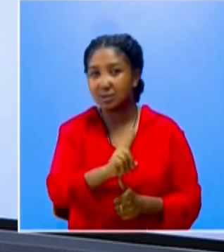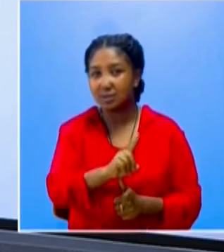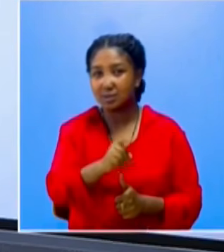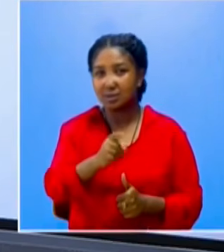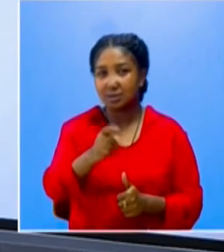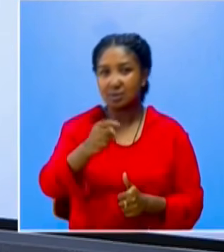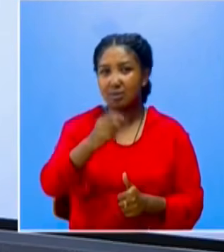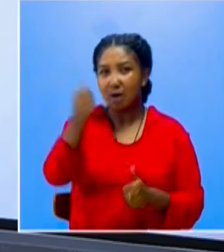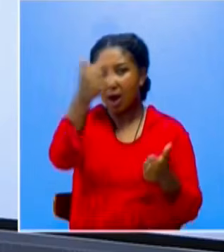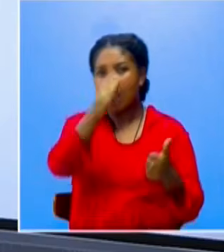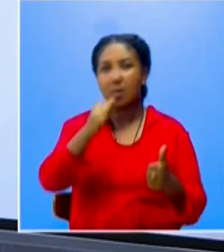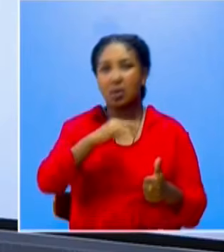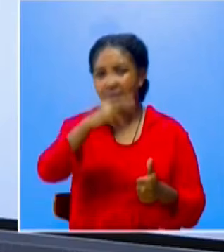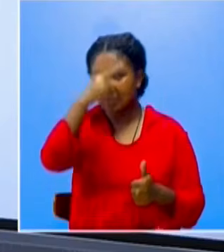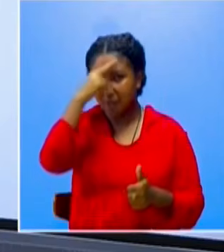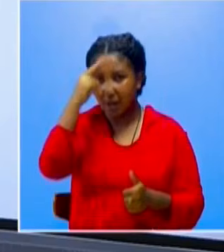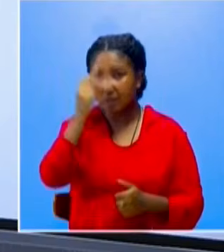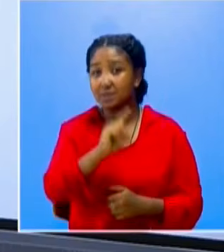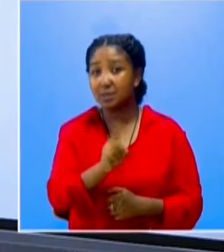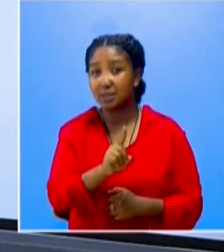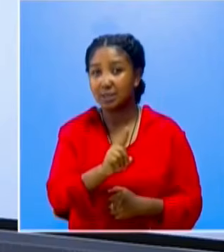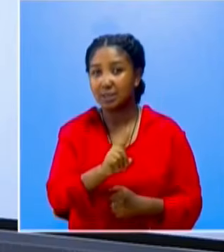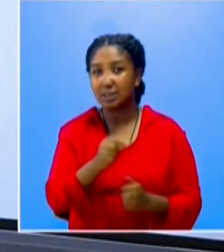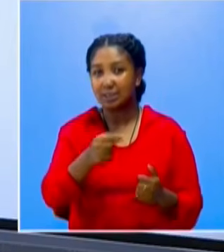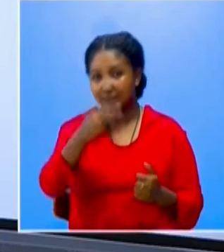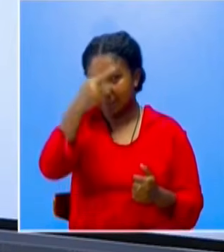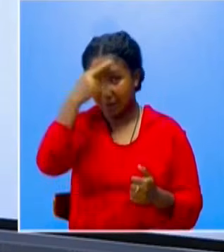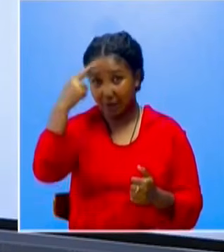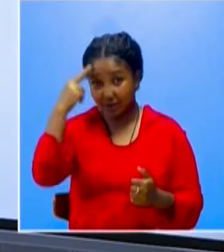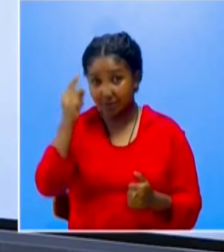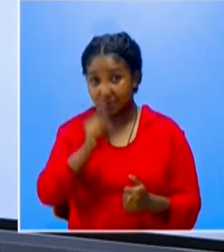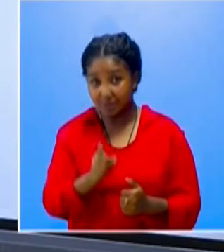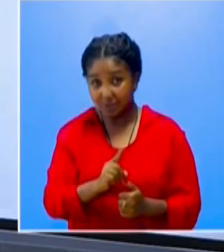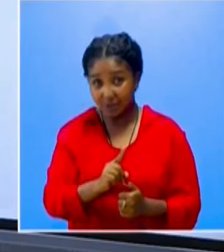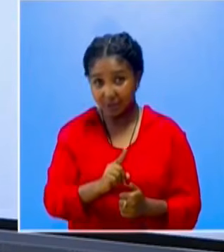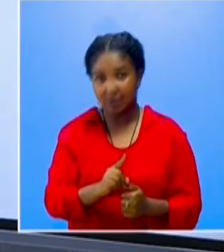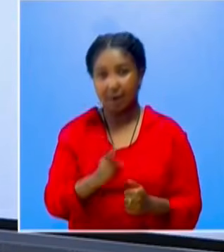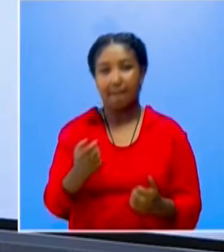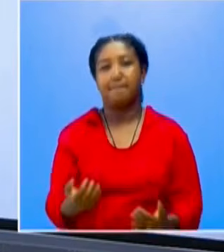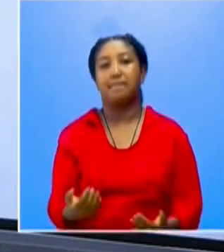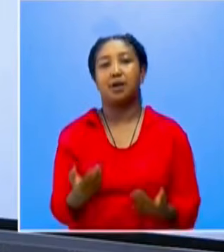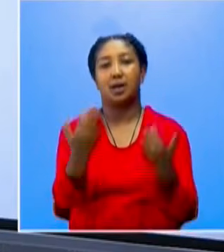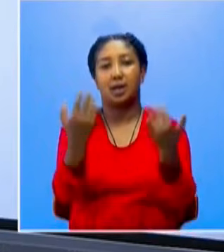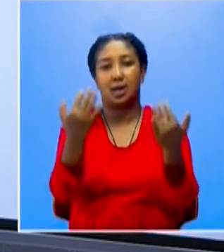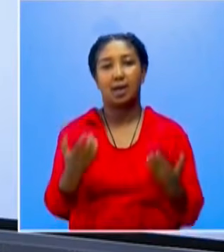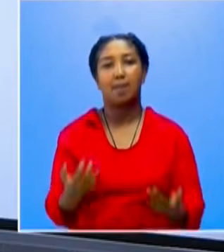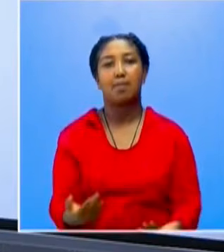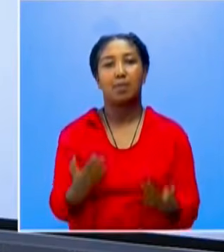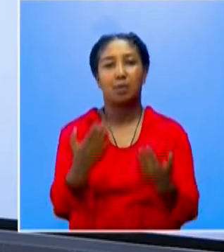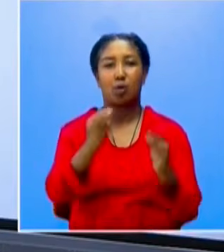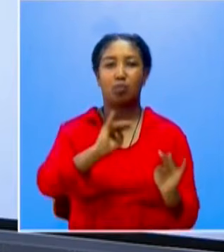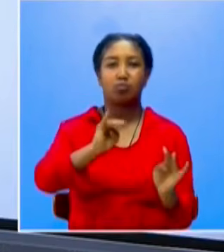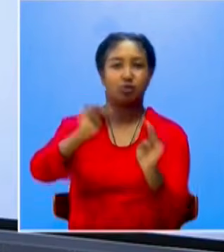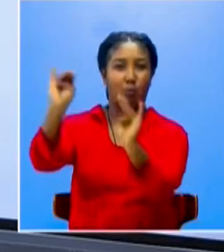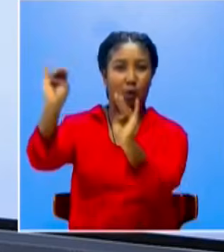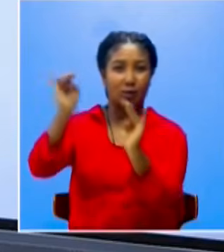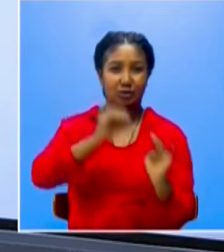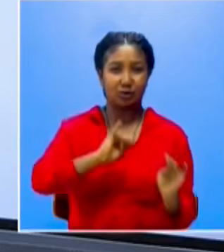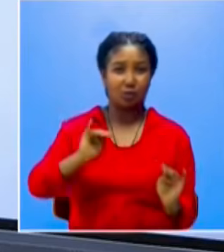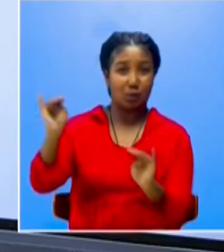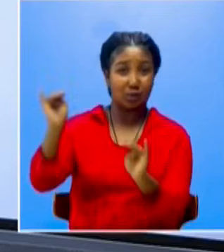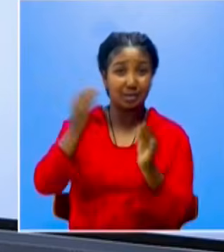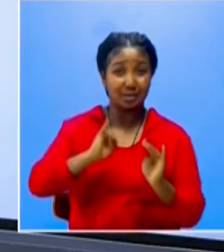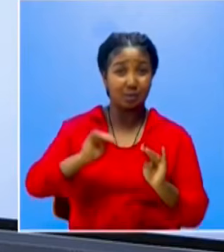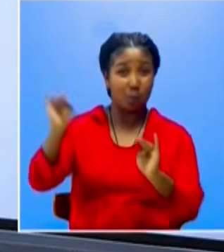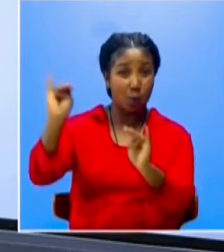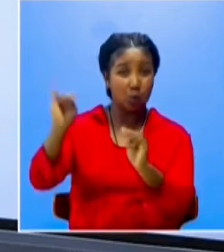reason? Yes? The reason is what? The burn, or the smoke. The